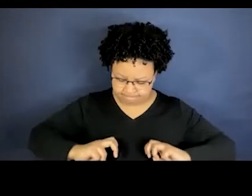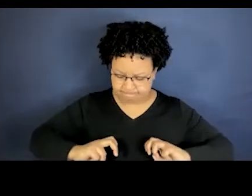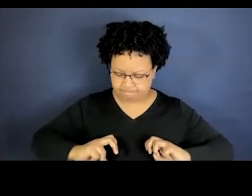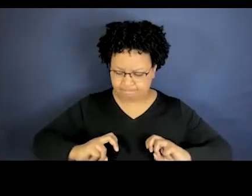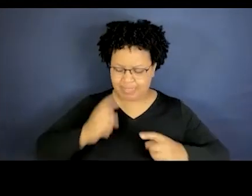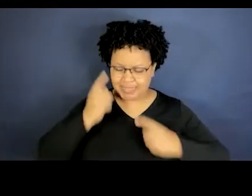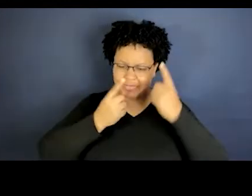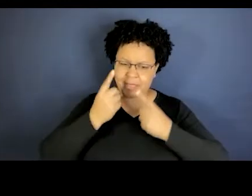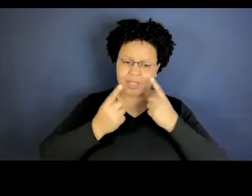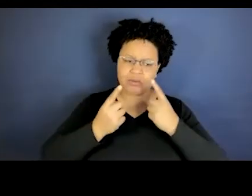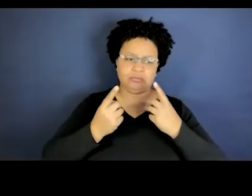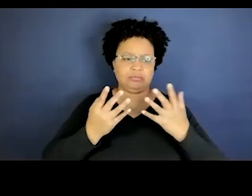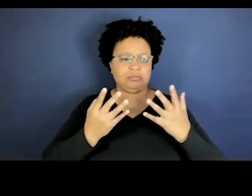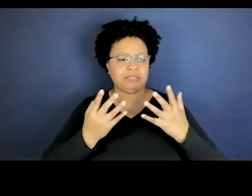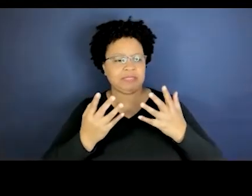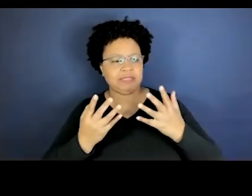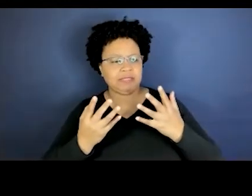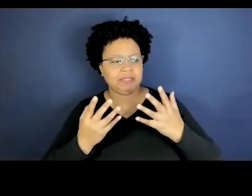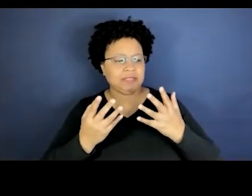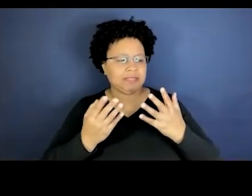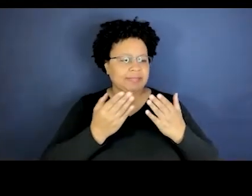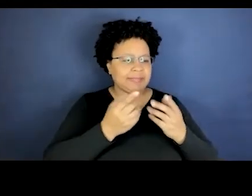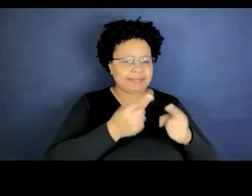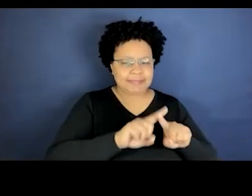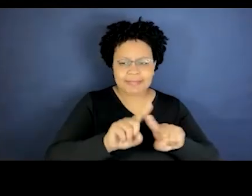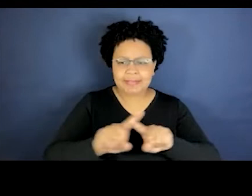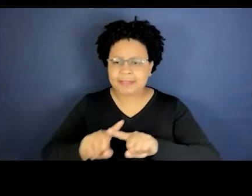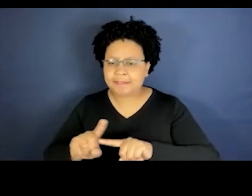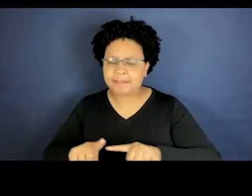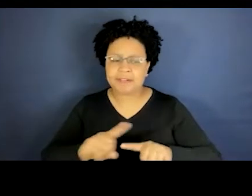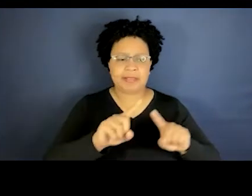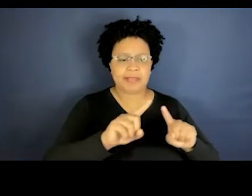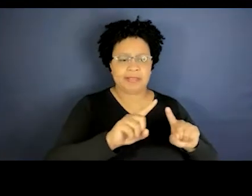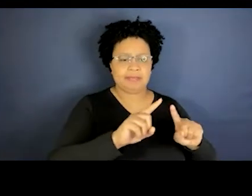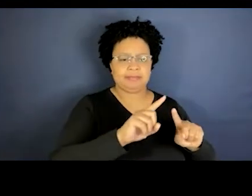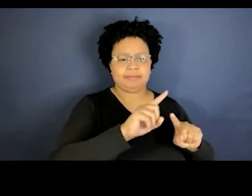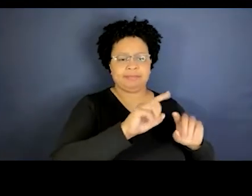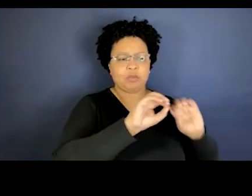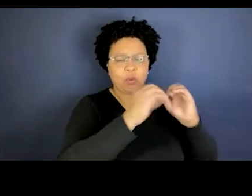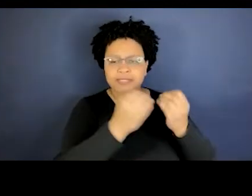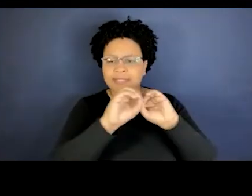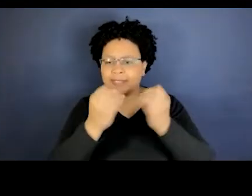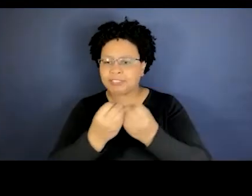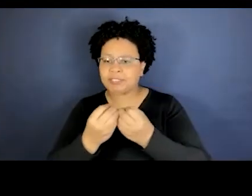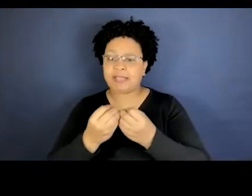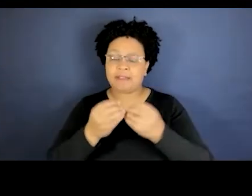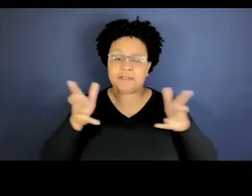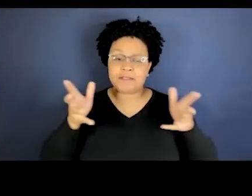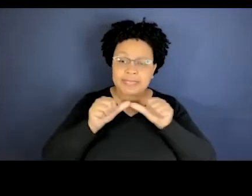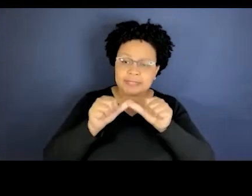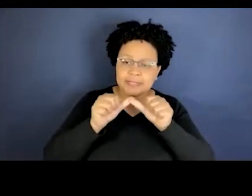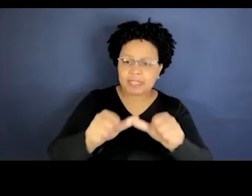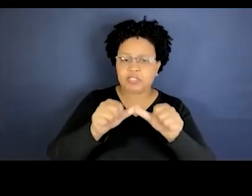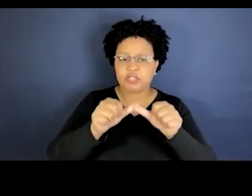institutions and personal attitudes have fostered and perpetuated these inequitable systems and allowed them